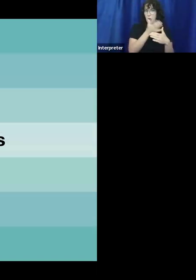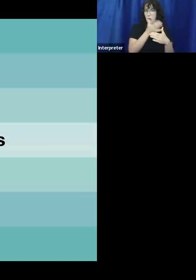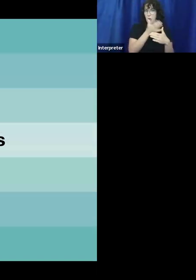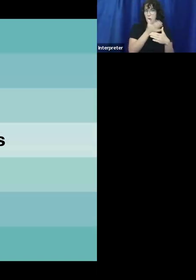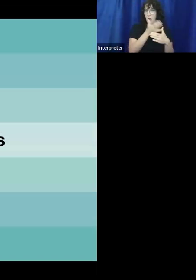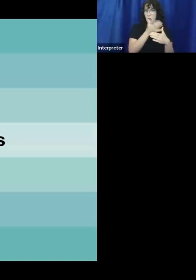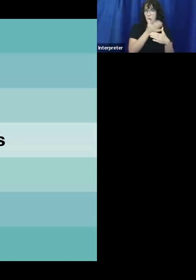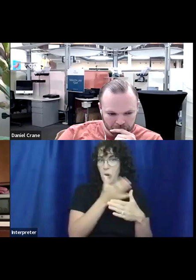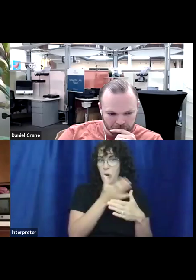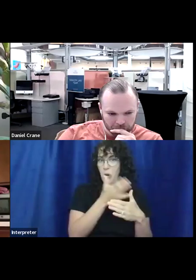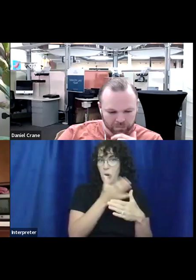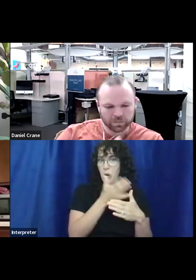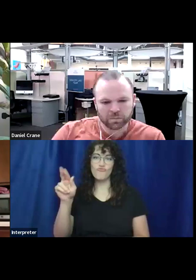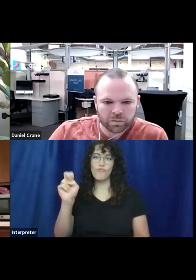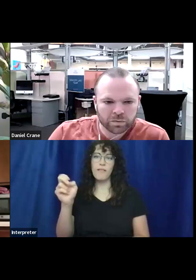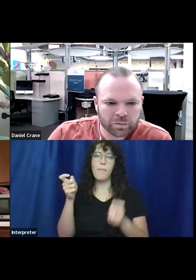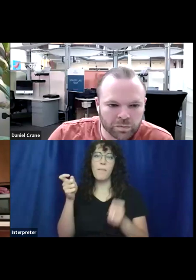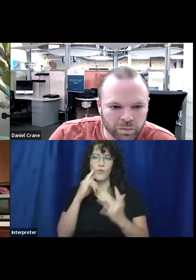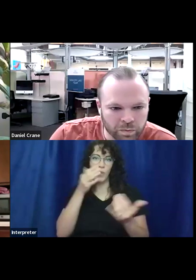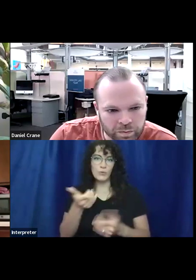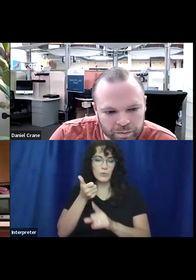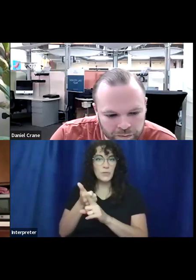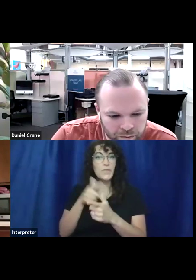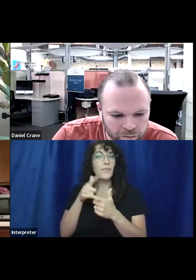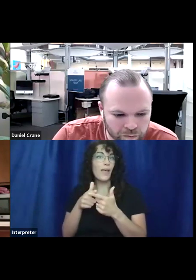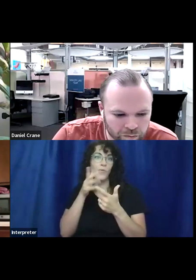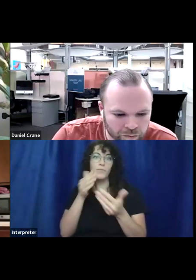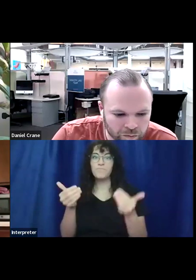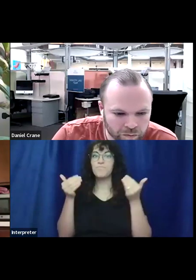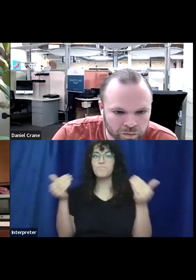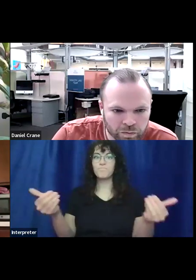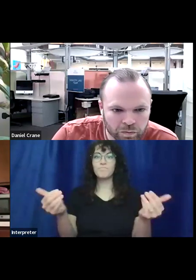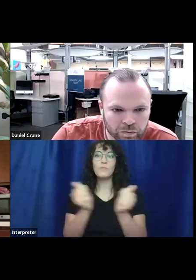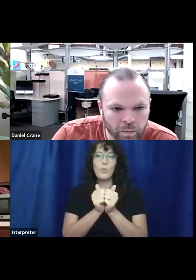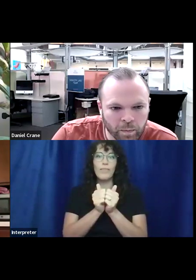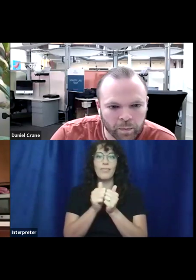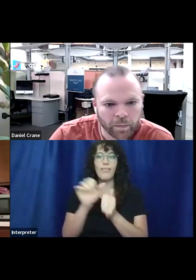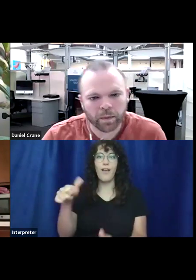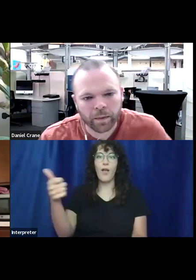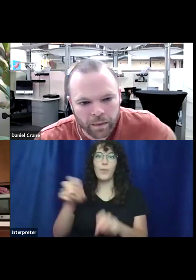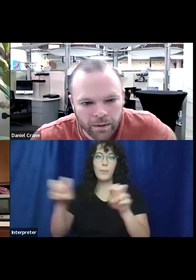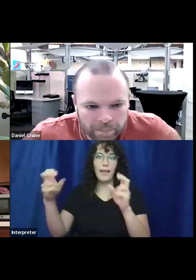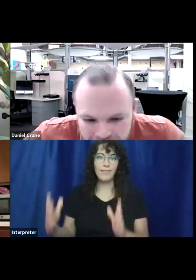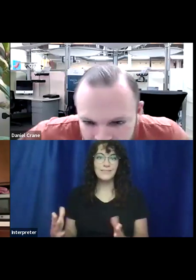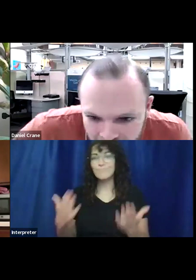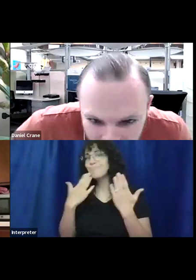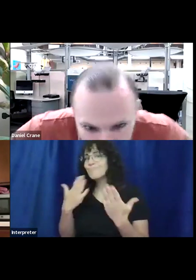day, to introduce himself and then get going with our fellow panelists. Thanks, Daniel.